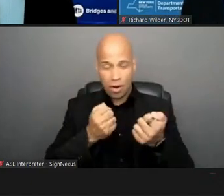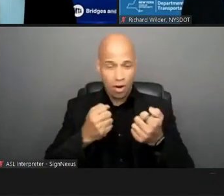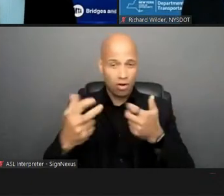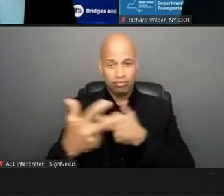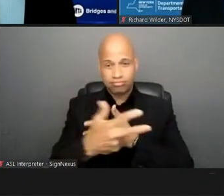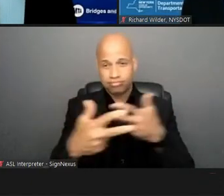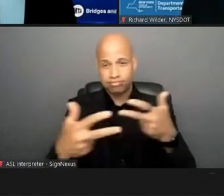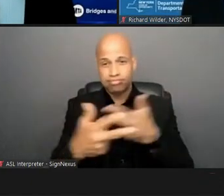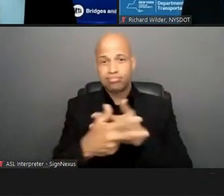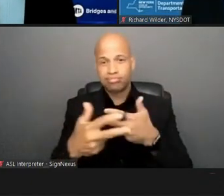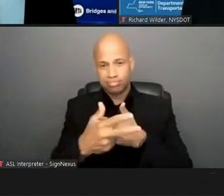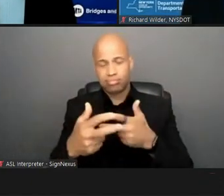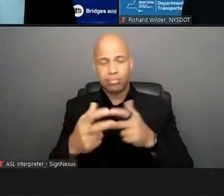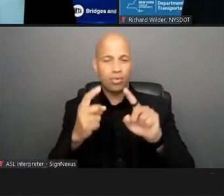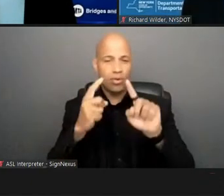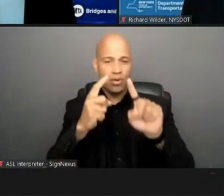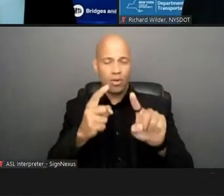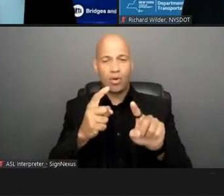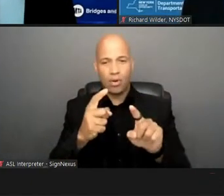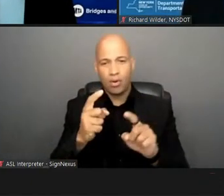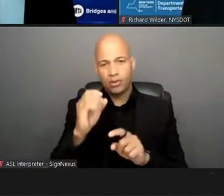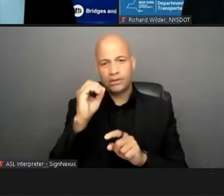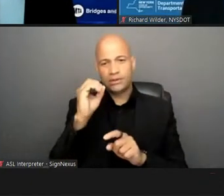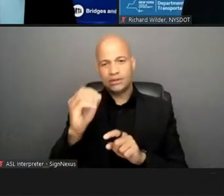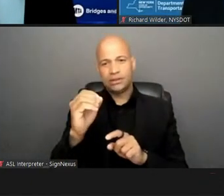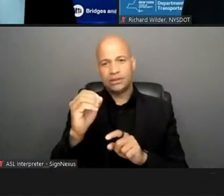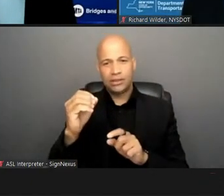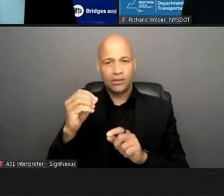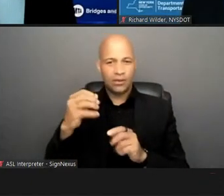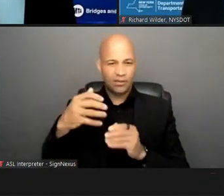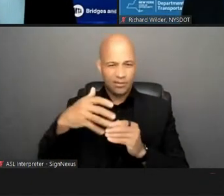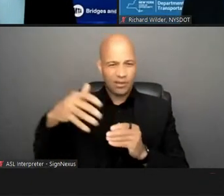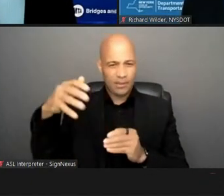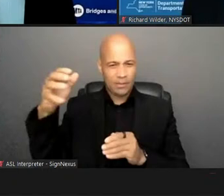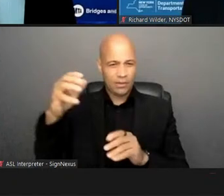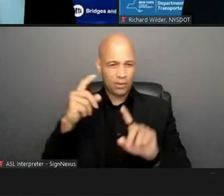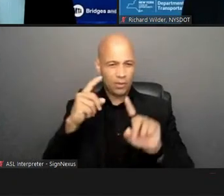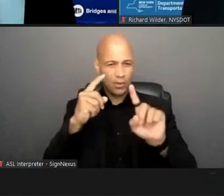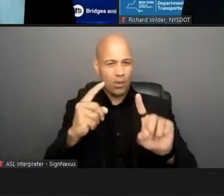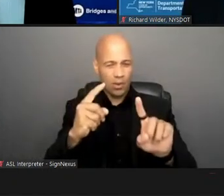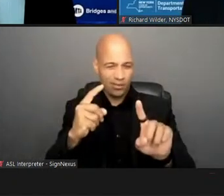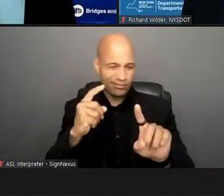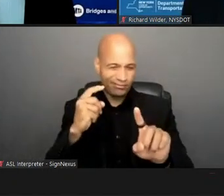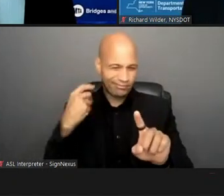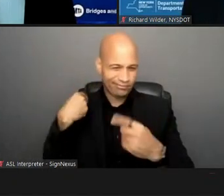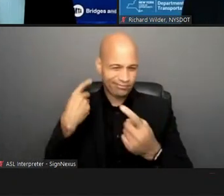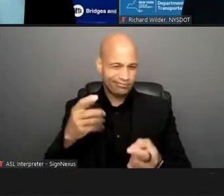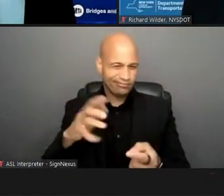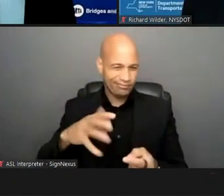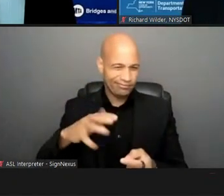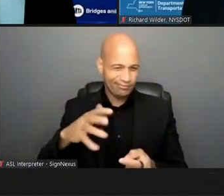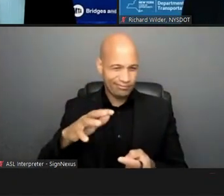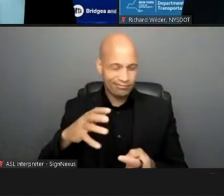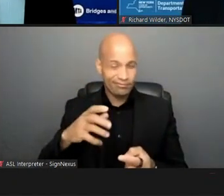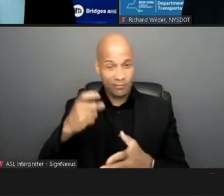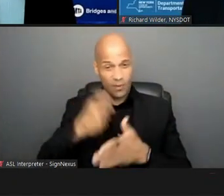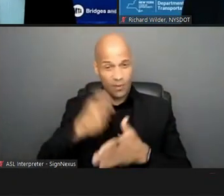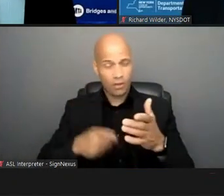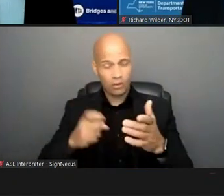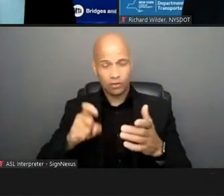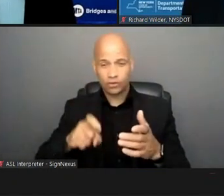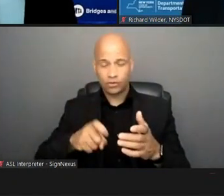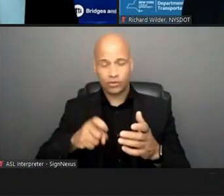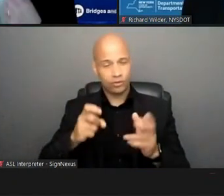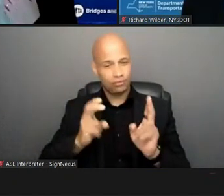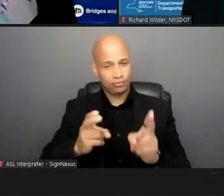Vision zero initiative which it has currently not been doing so well at um congestion pricing should be implemented as soon as possible after